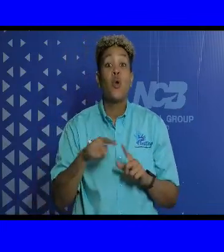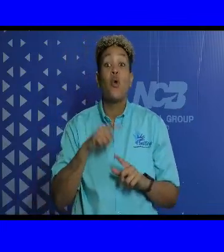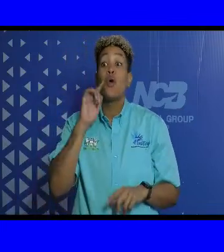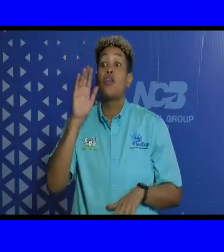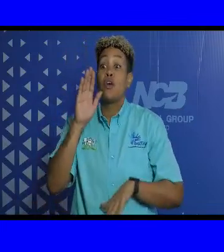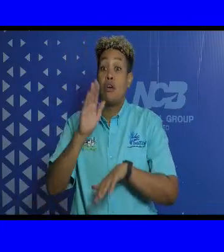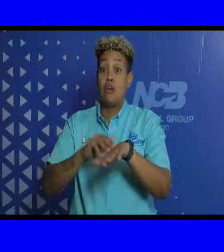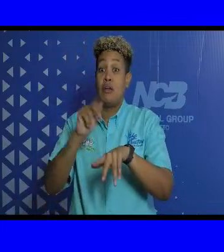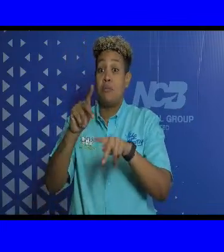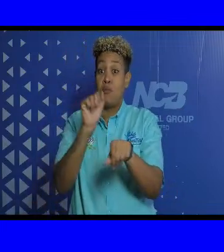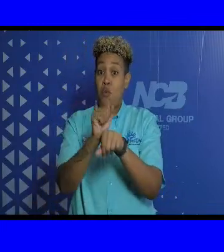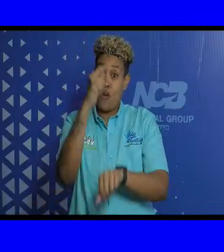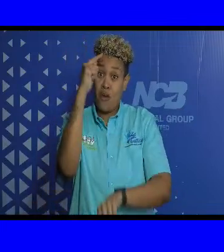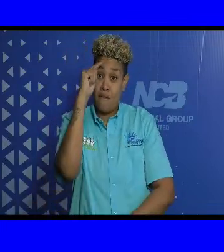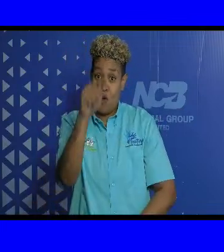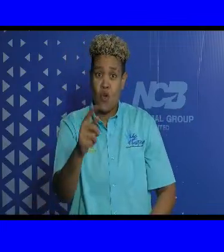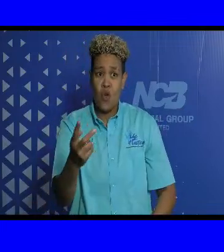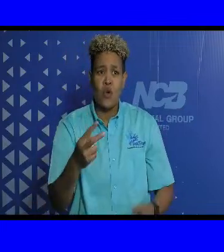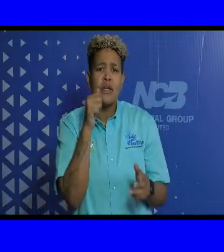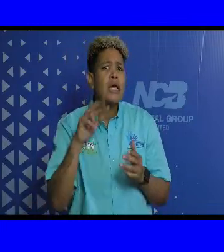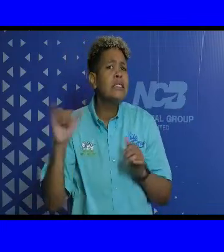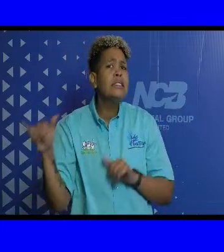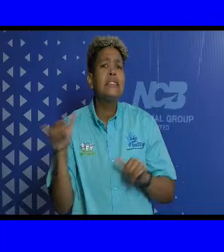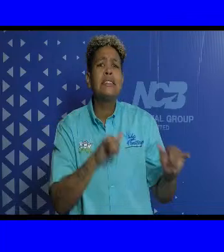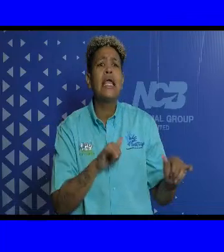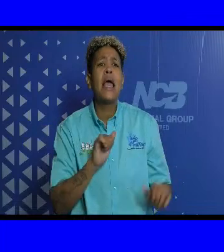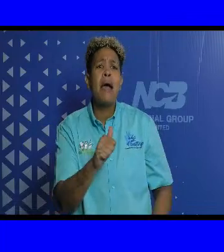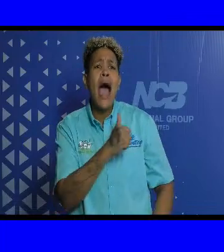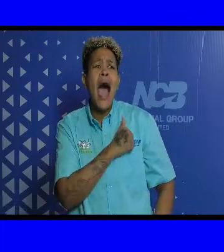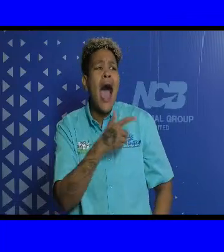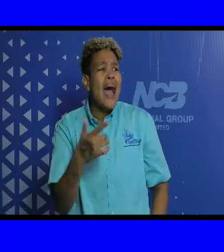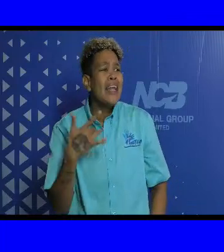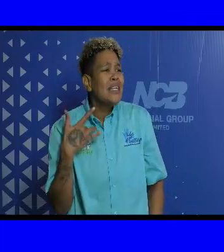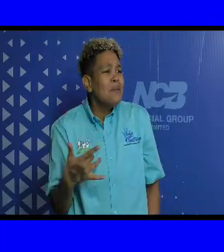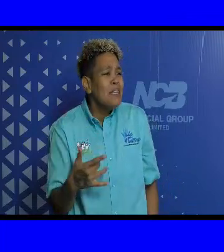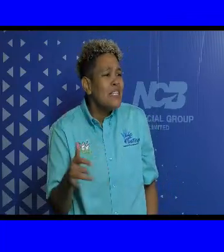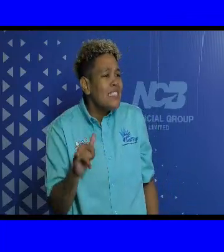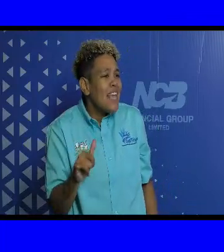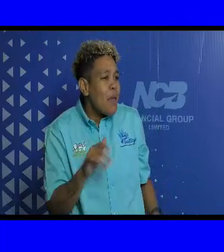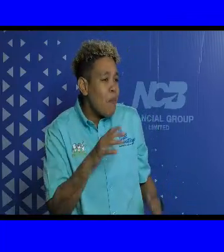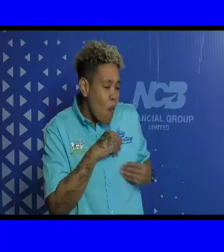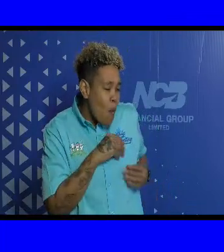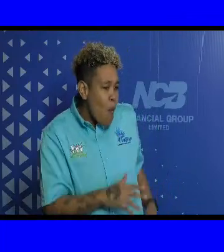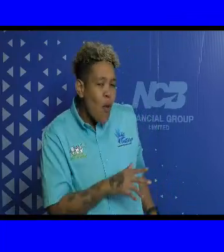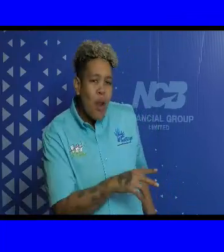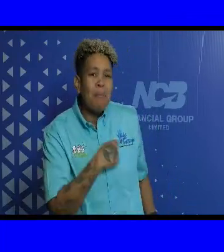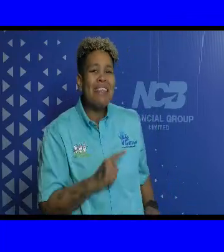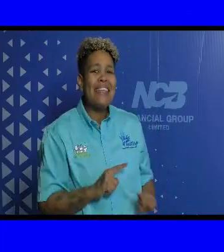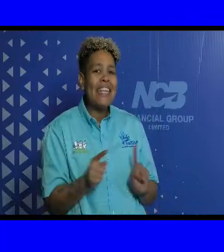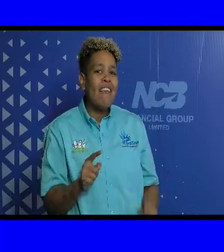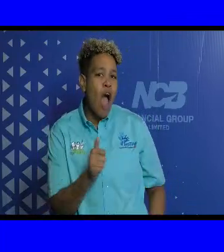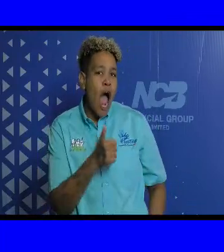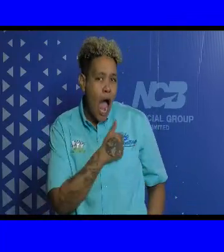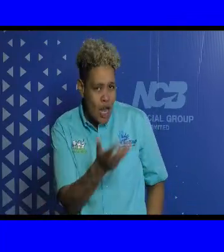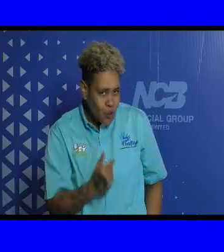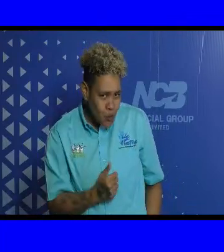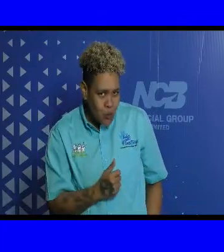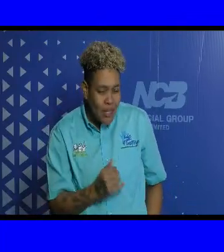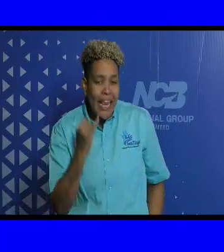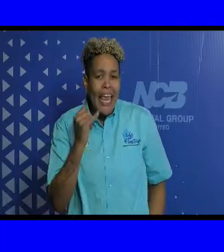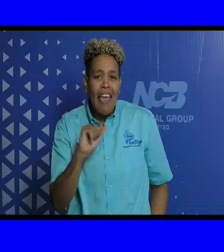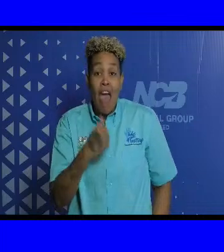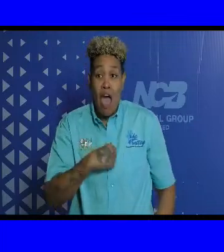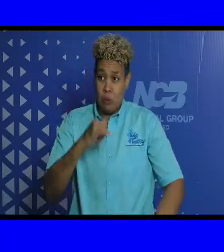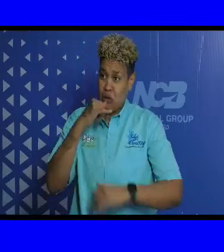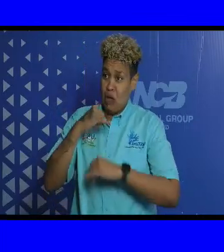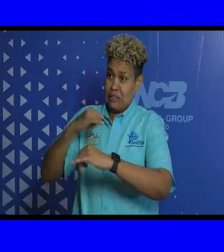hire, doesn't take the same attitude, generally speaking, as the owner. And if the attitude is